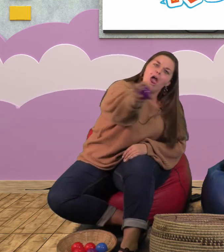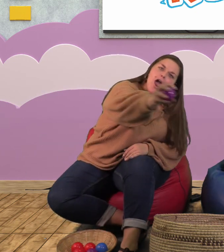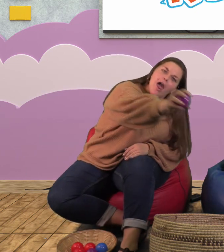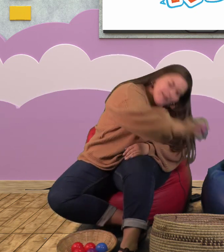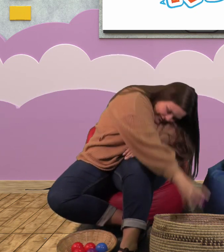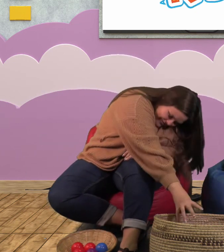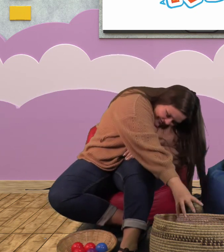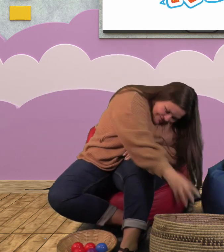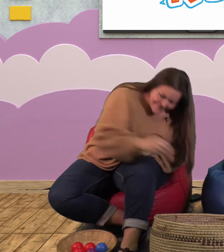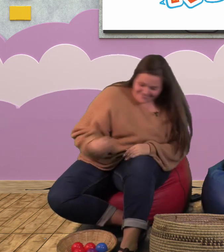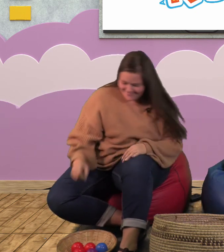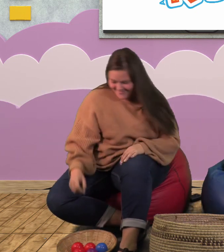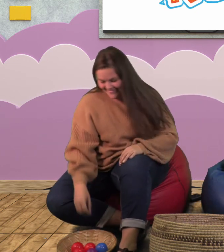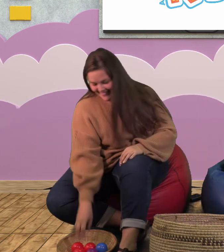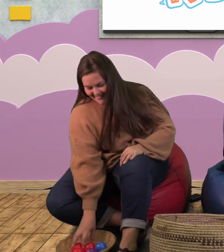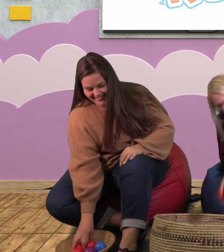ten,